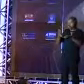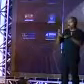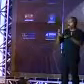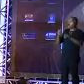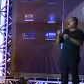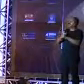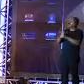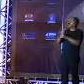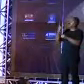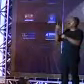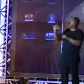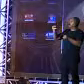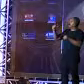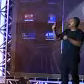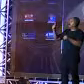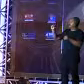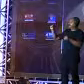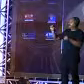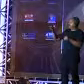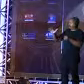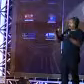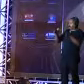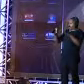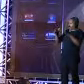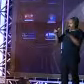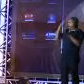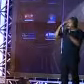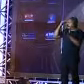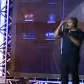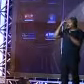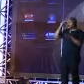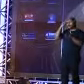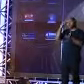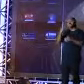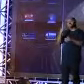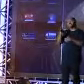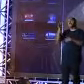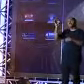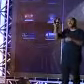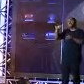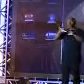we had a picture of the world, or at least part of it,